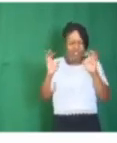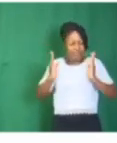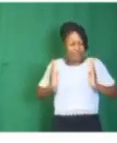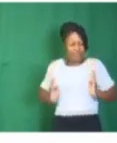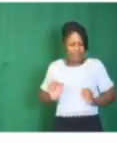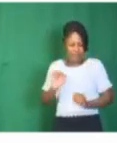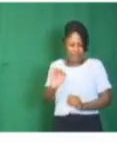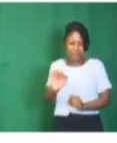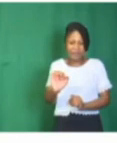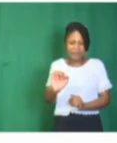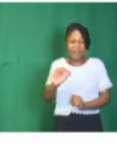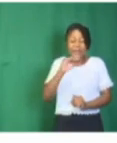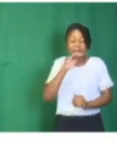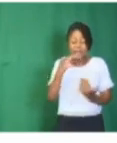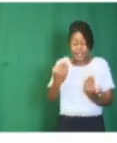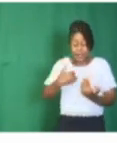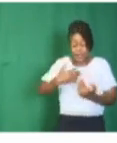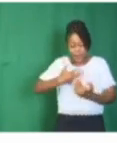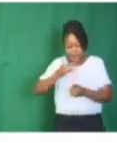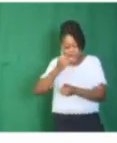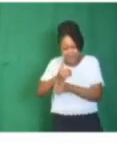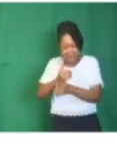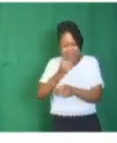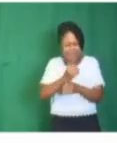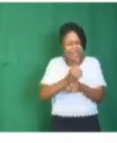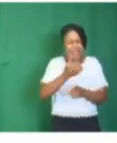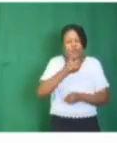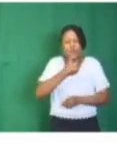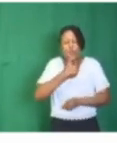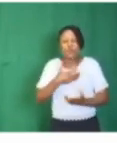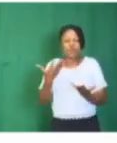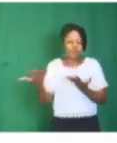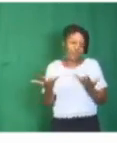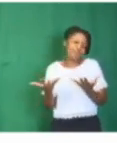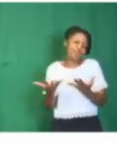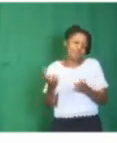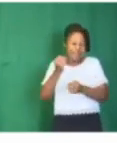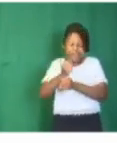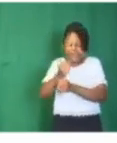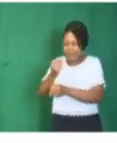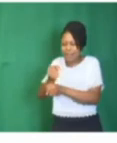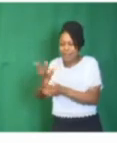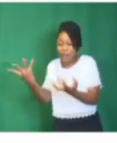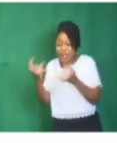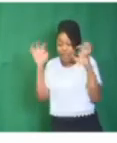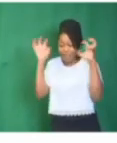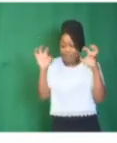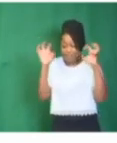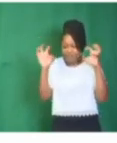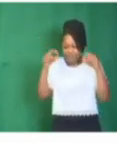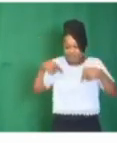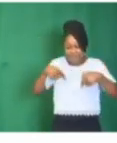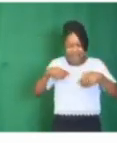about now is the function, because we're about knowing the functions of the skeletal system, of each and every